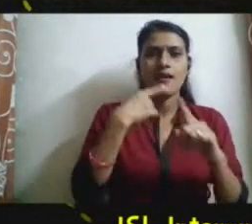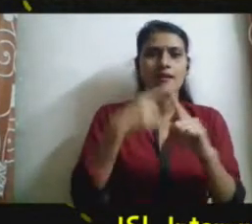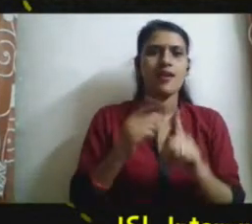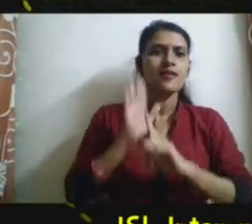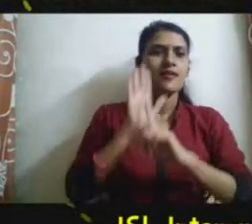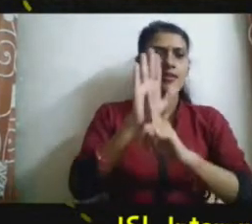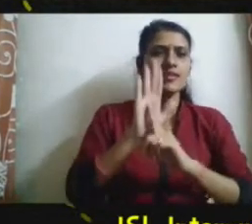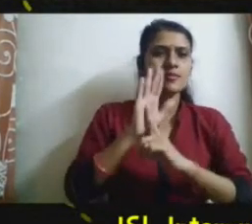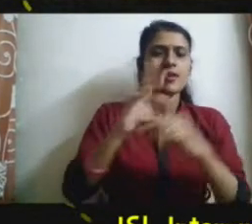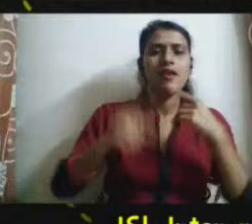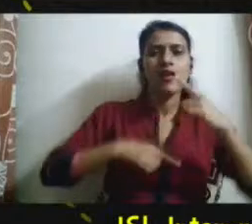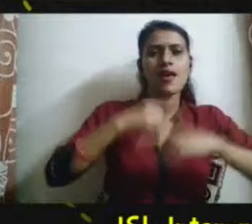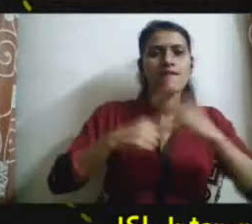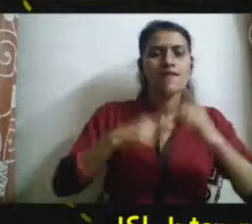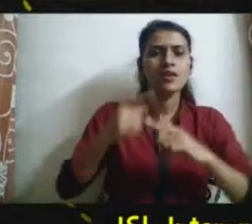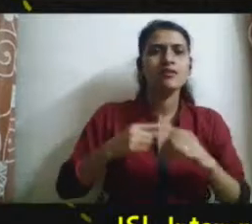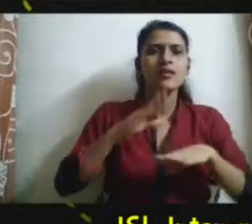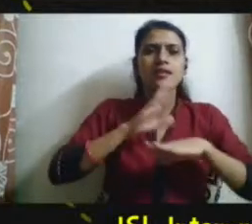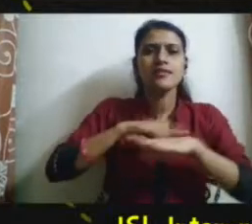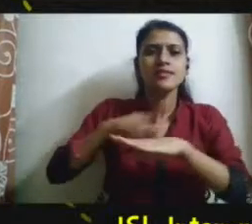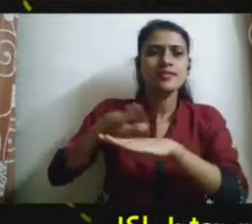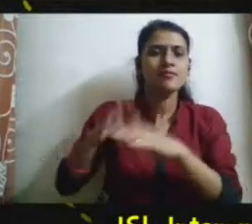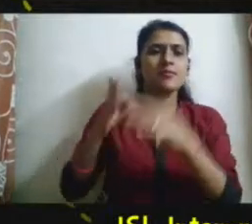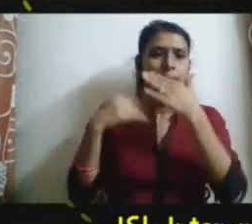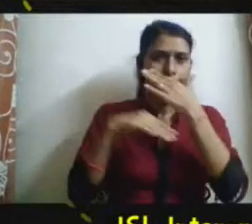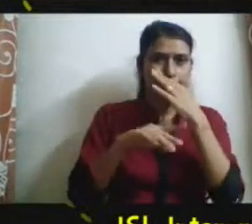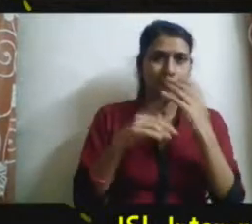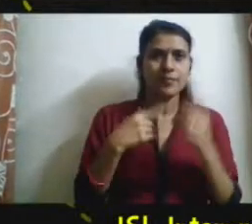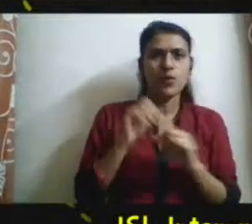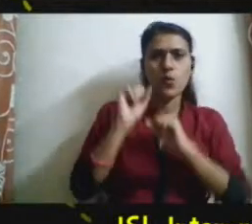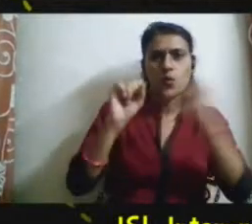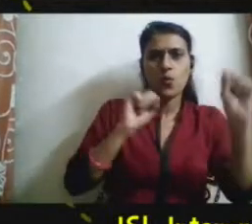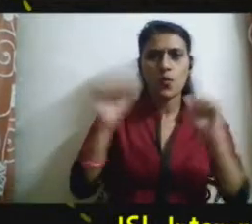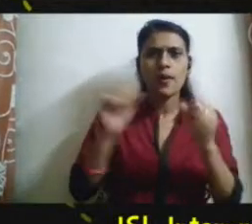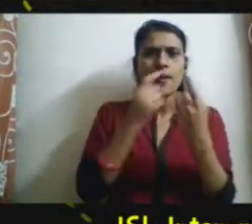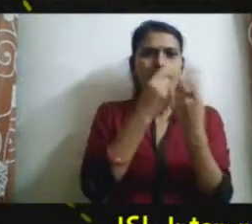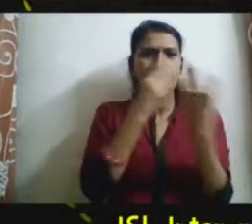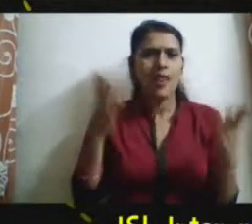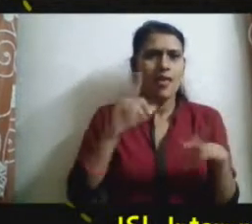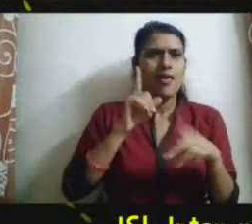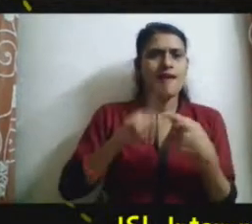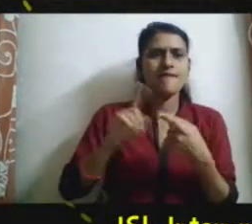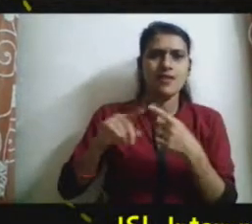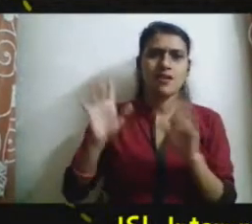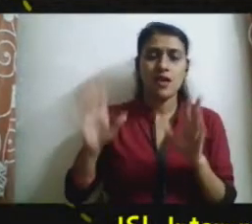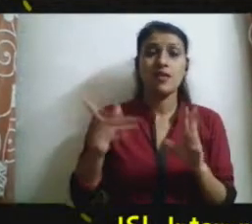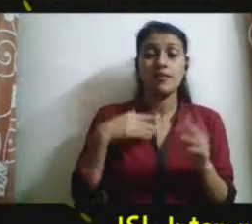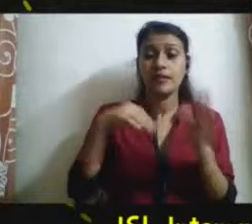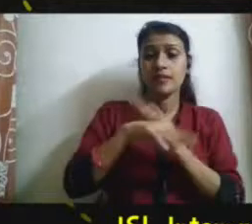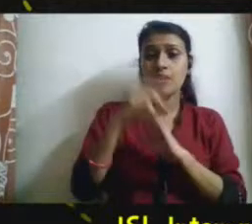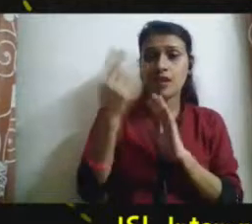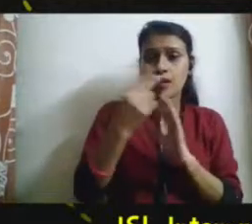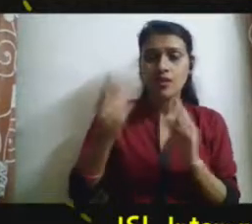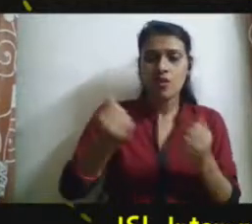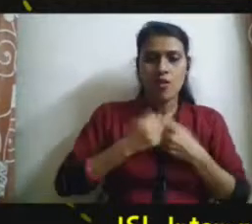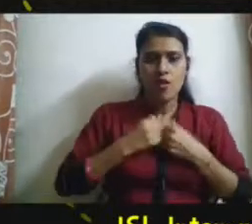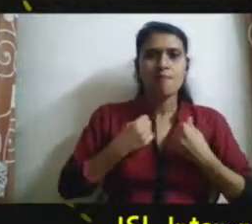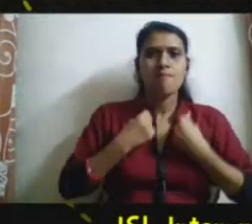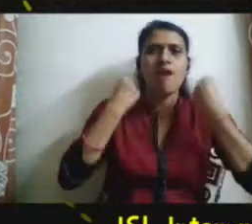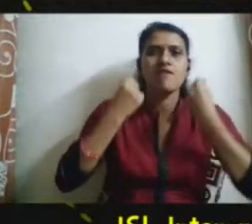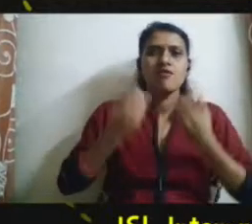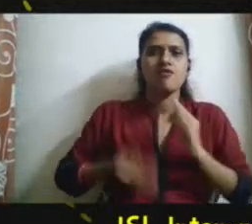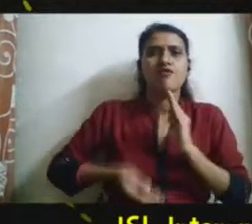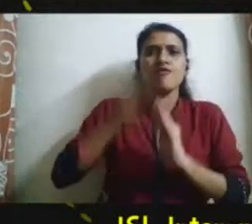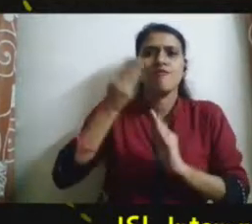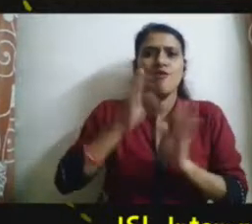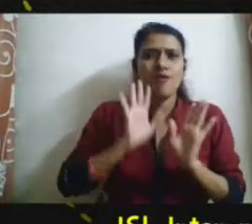everyday experience, and the fact that in our experiences we are many things, and in art we claim a power for ourselves. Yes. If the world